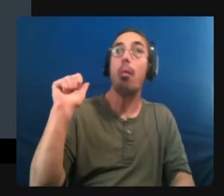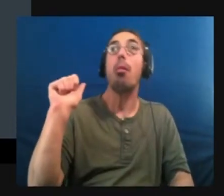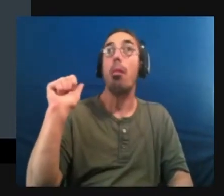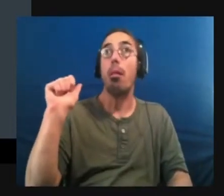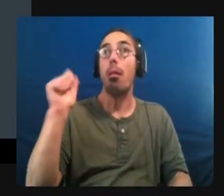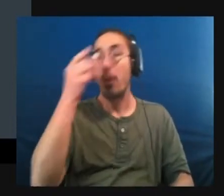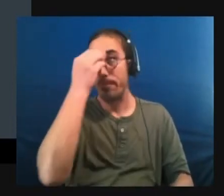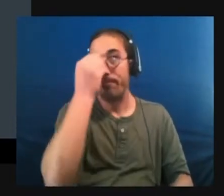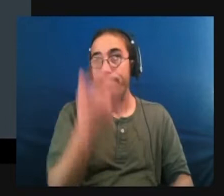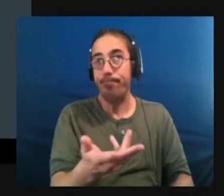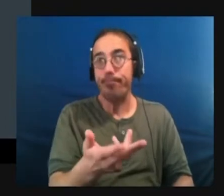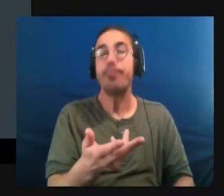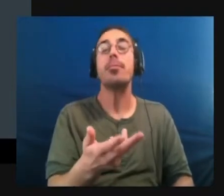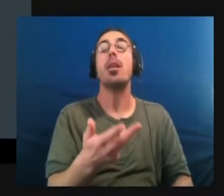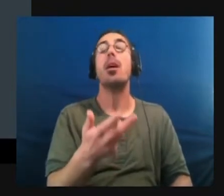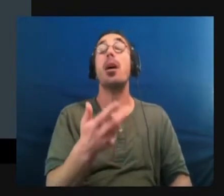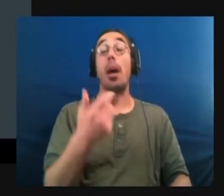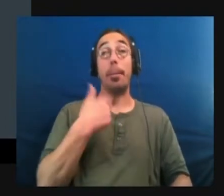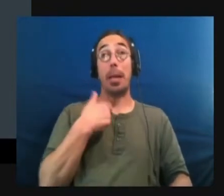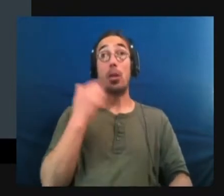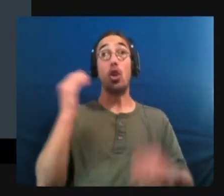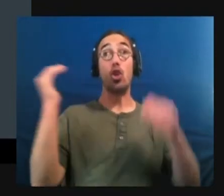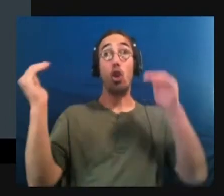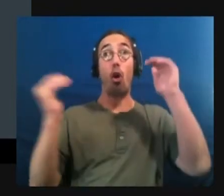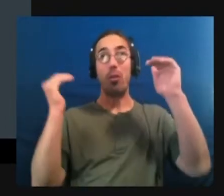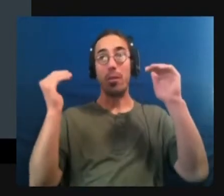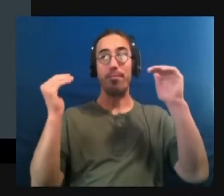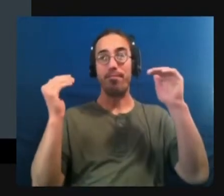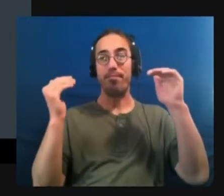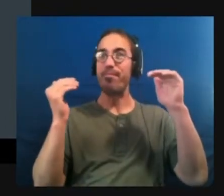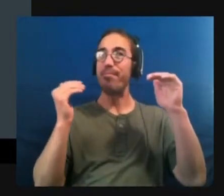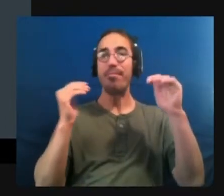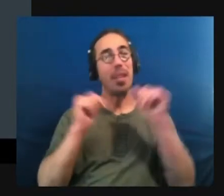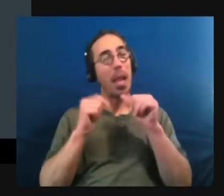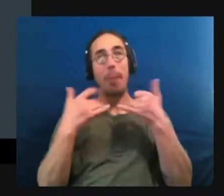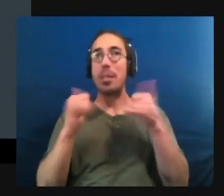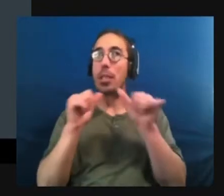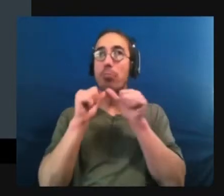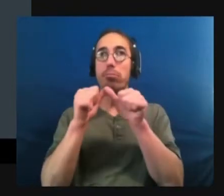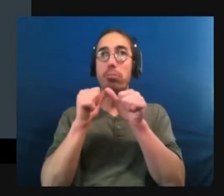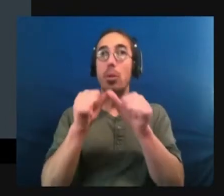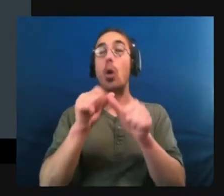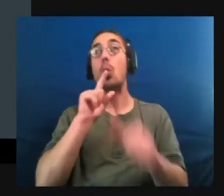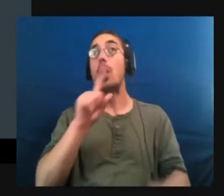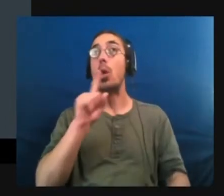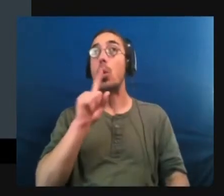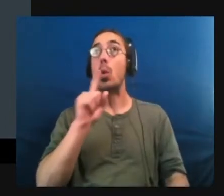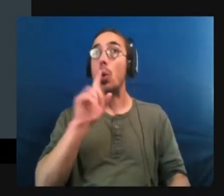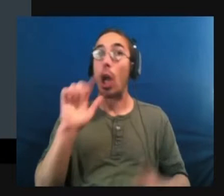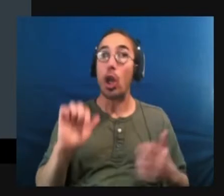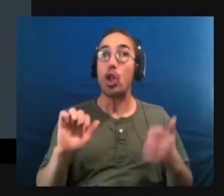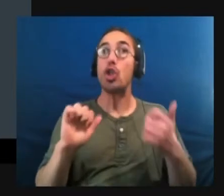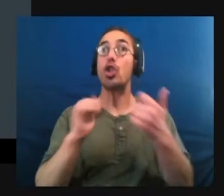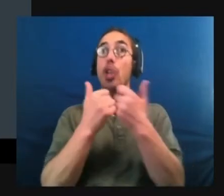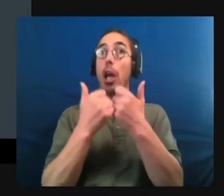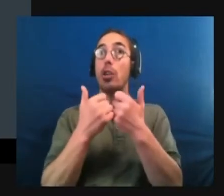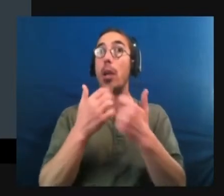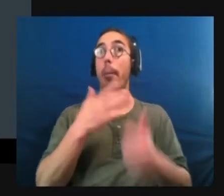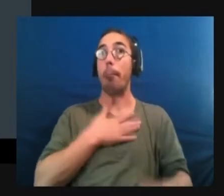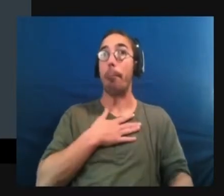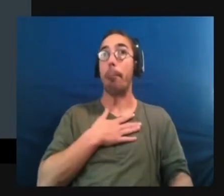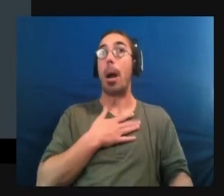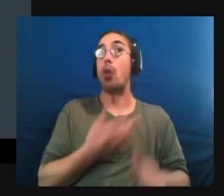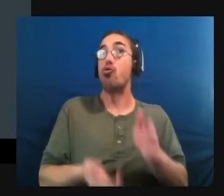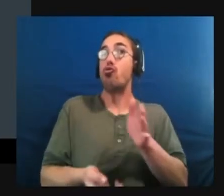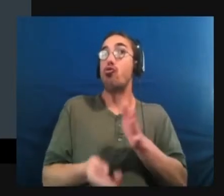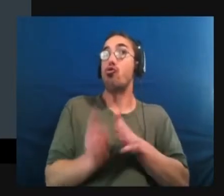you that as an adult, I've not stopped. I really, really challenge my role in